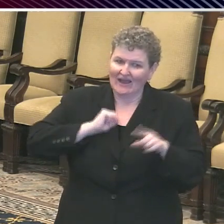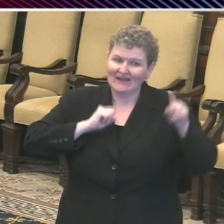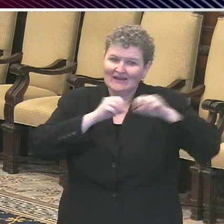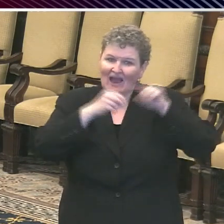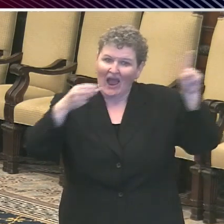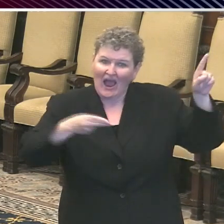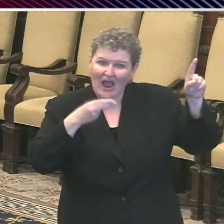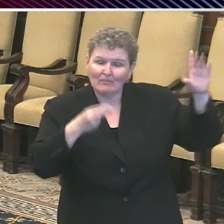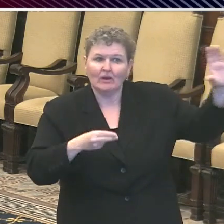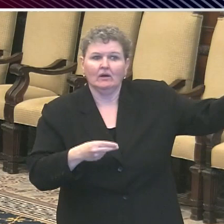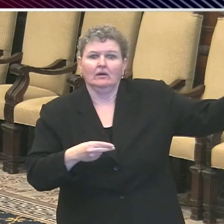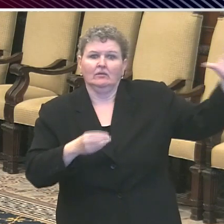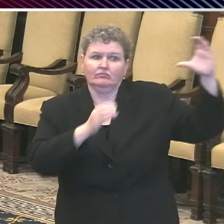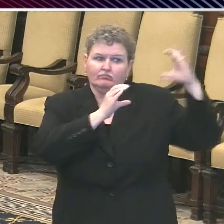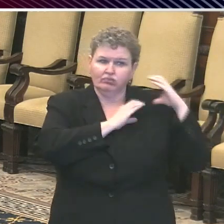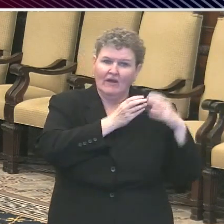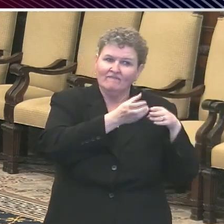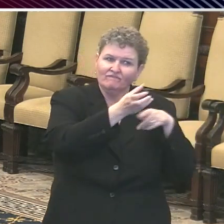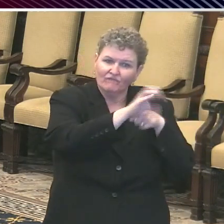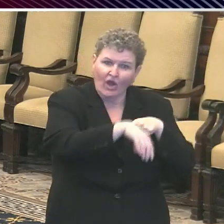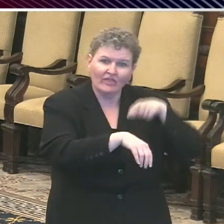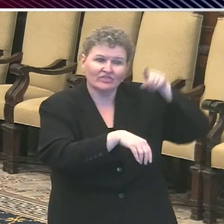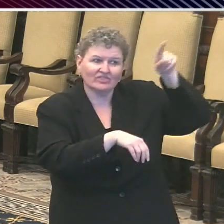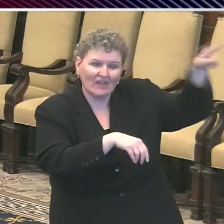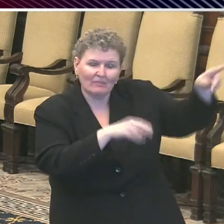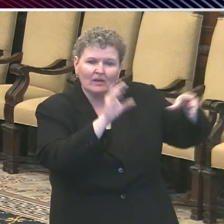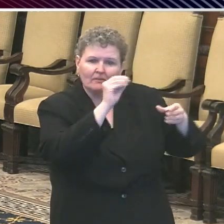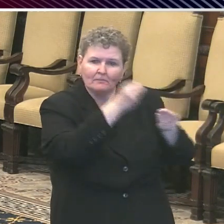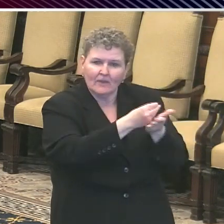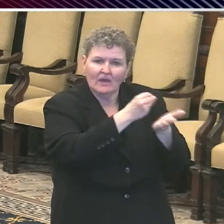it this morning. So we can step away. We can step back from that.